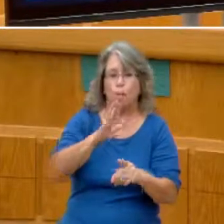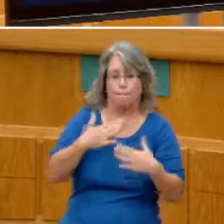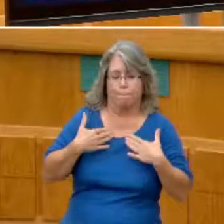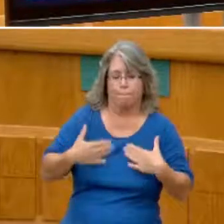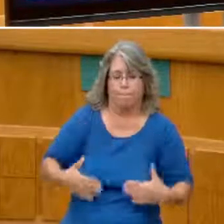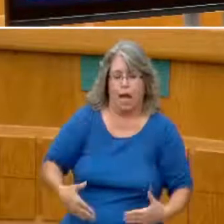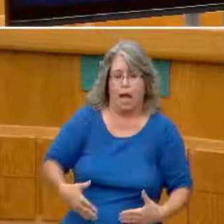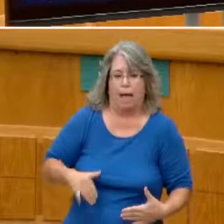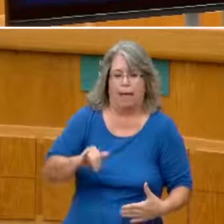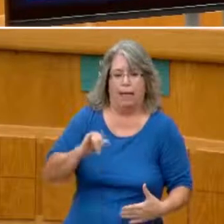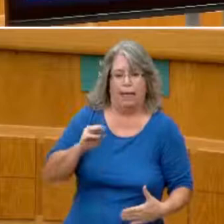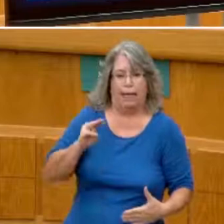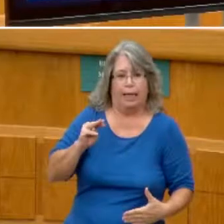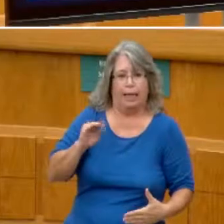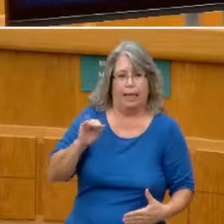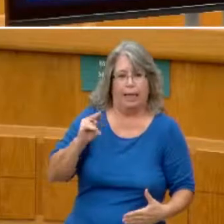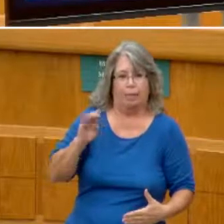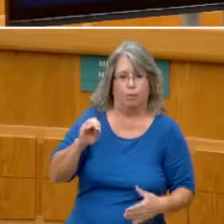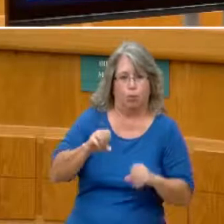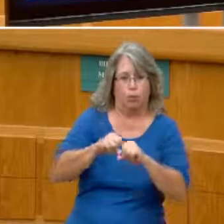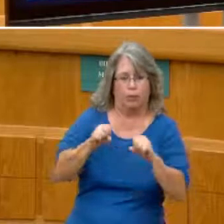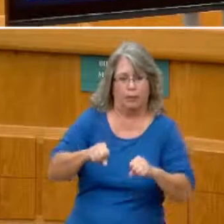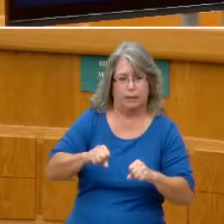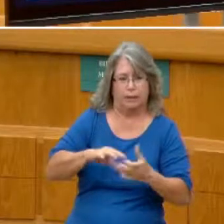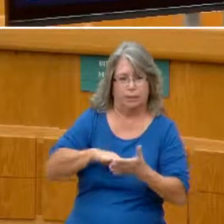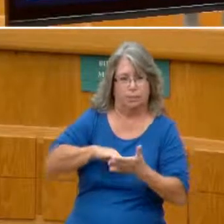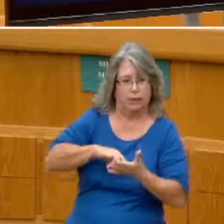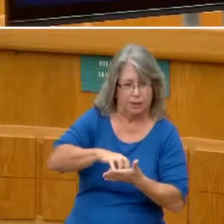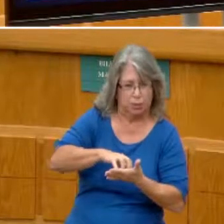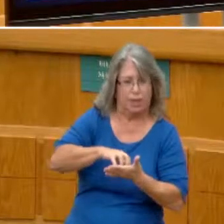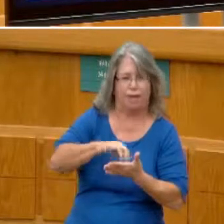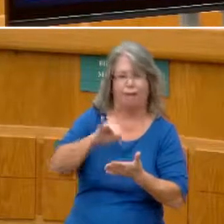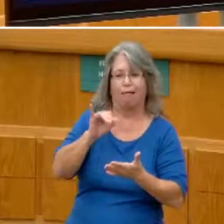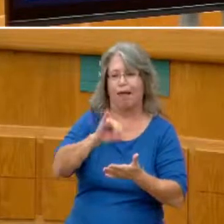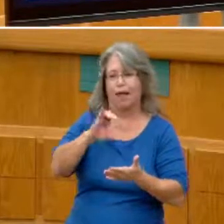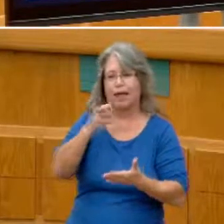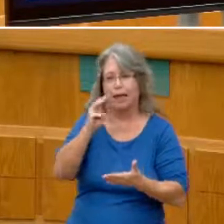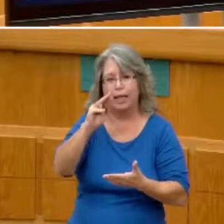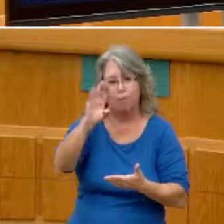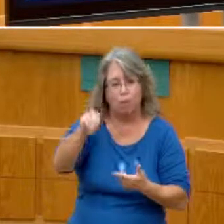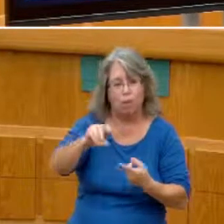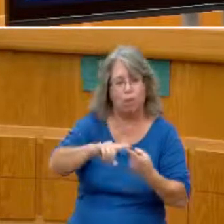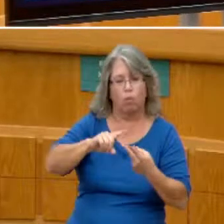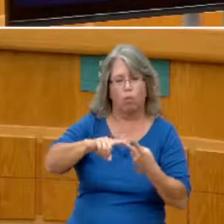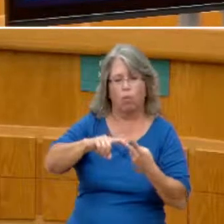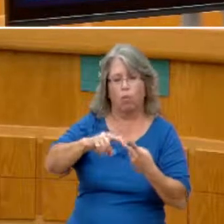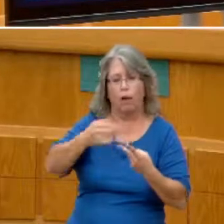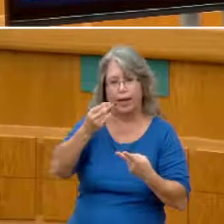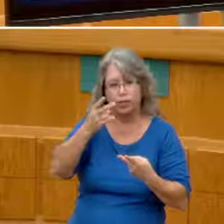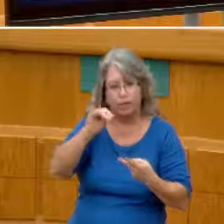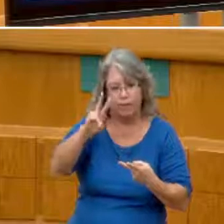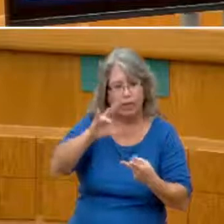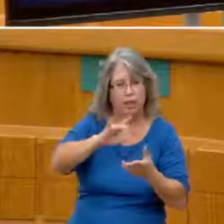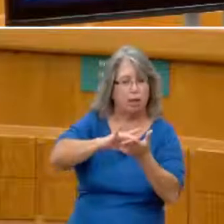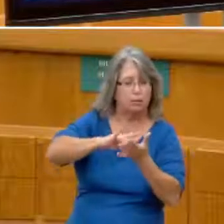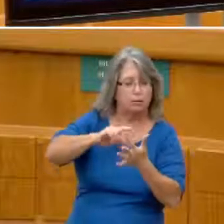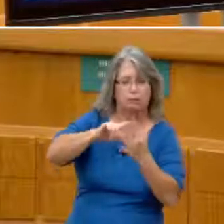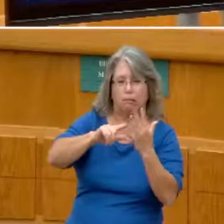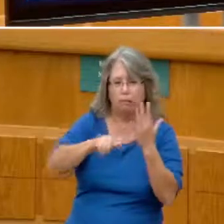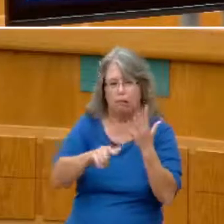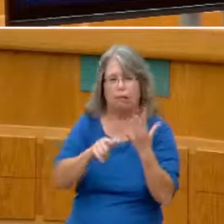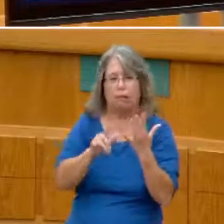like chemotherapy that causes you to be immunocompromised or immunosuppressed, then you go down to